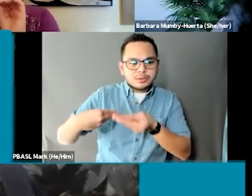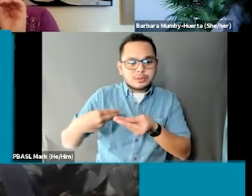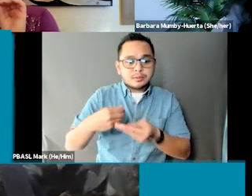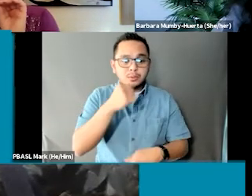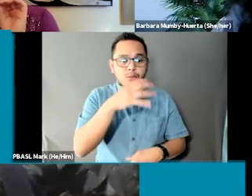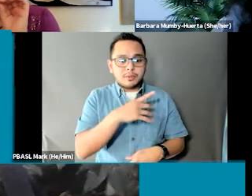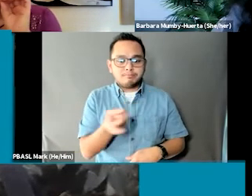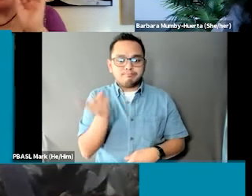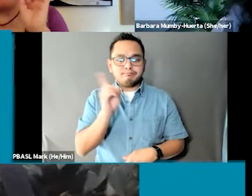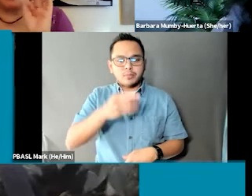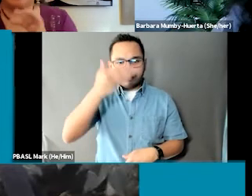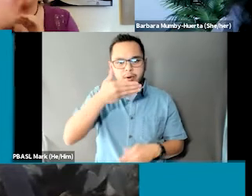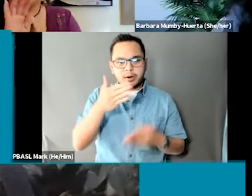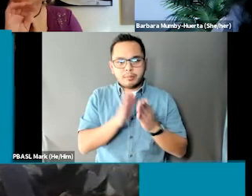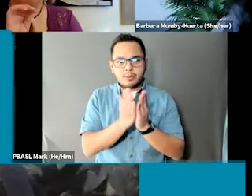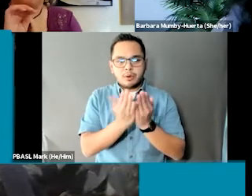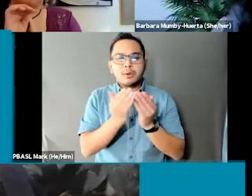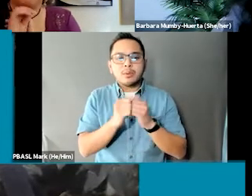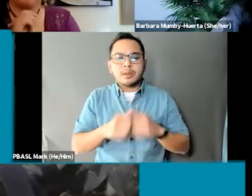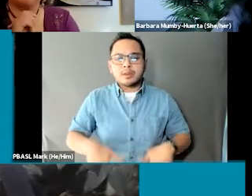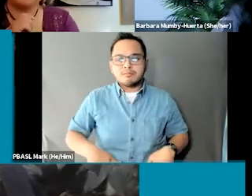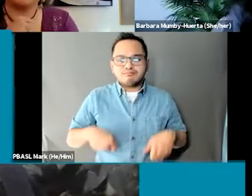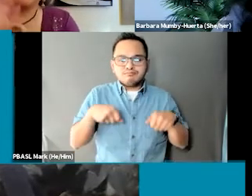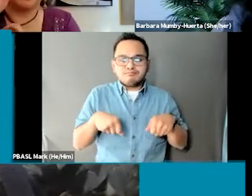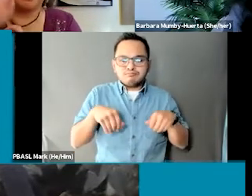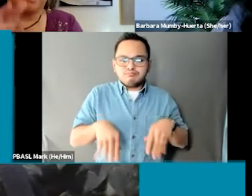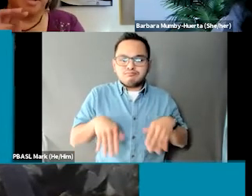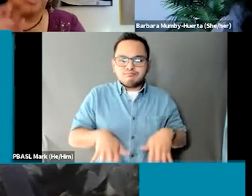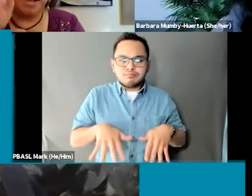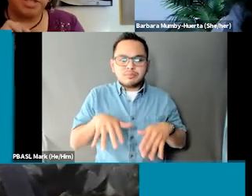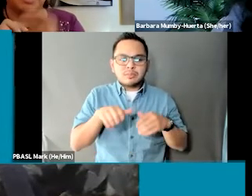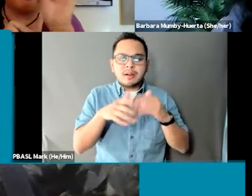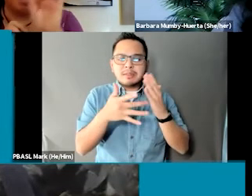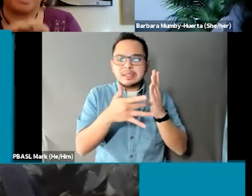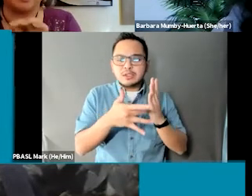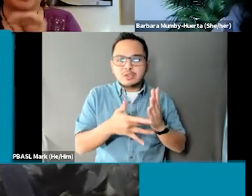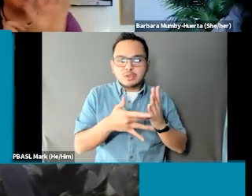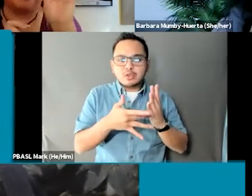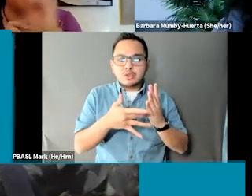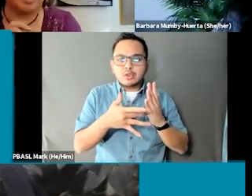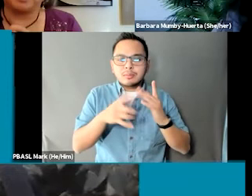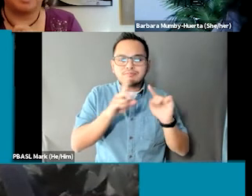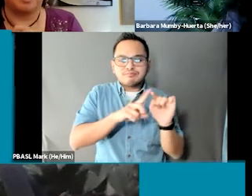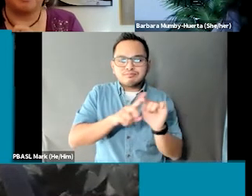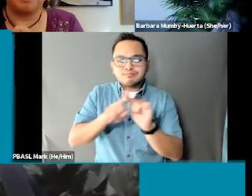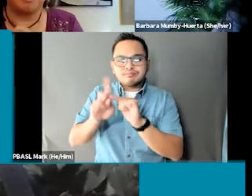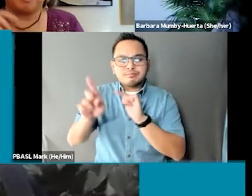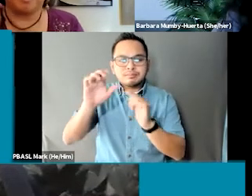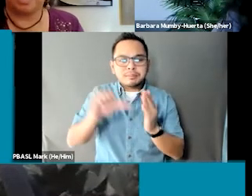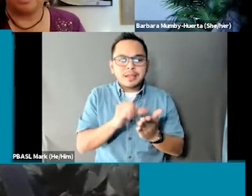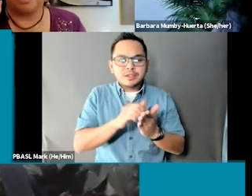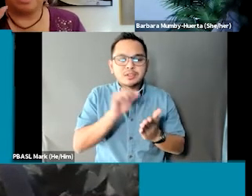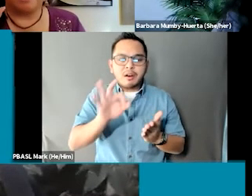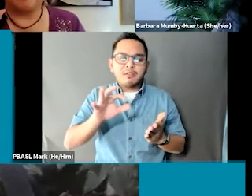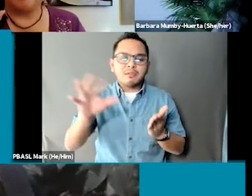in the middle with layers of digital images of pages of French old